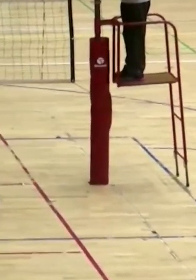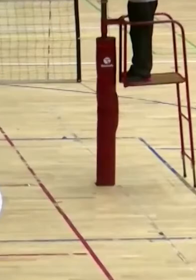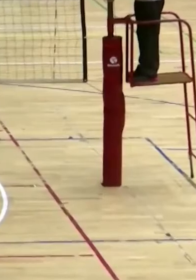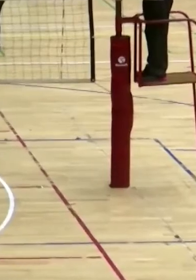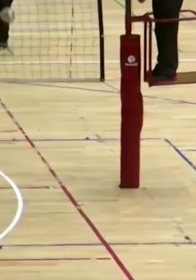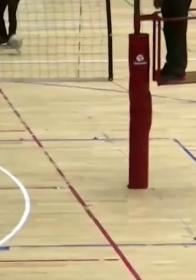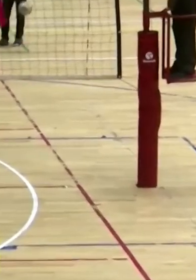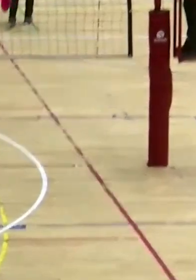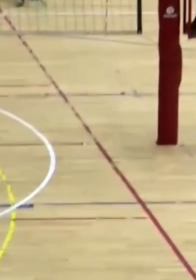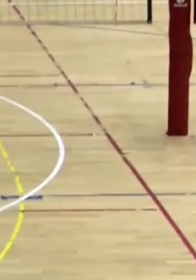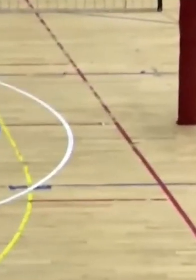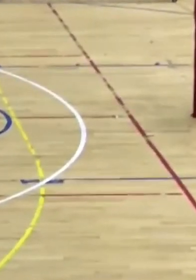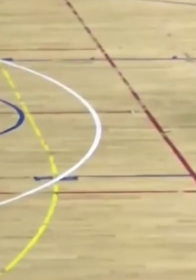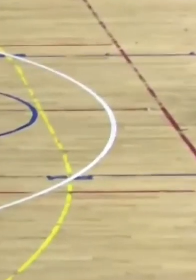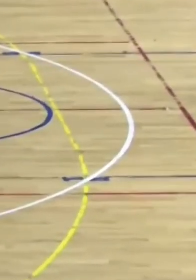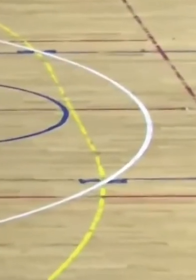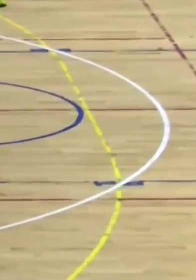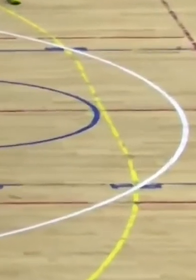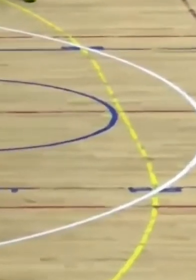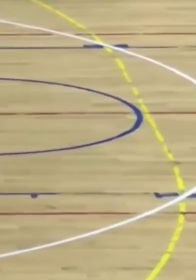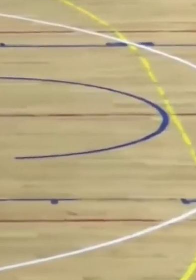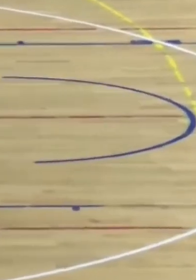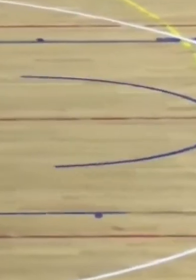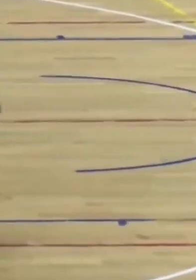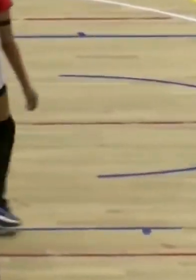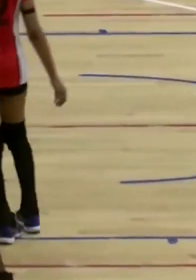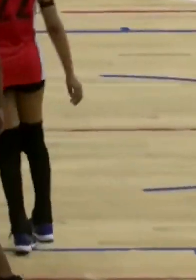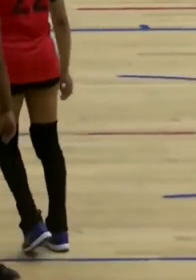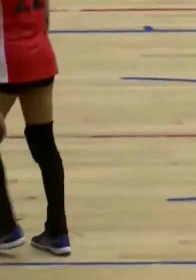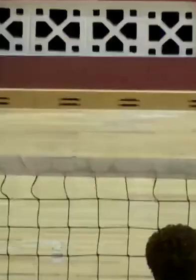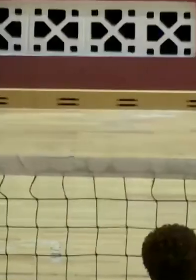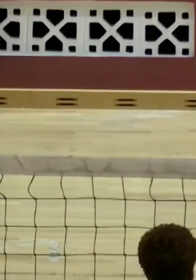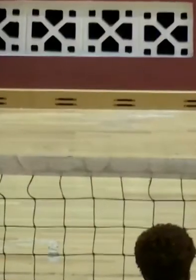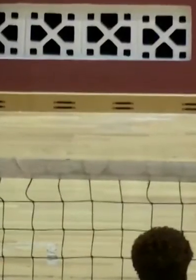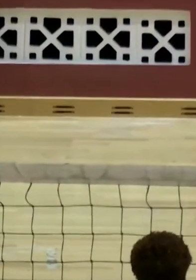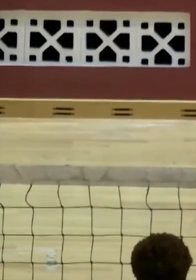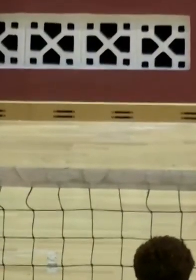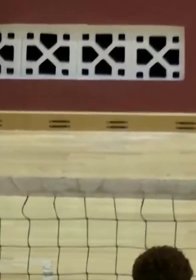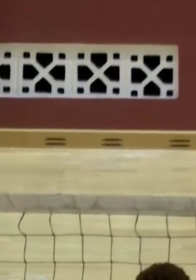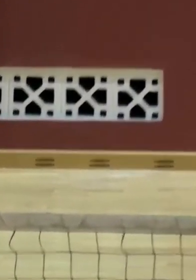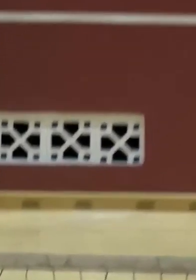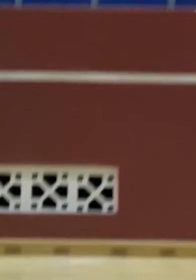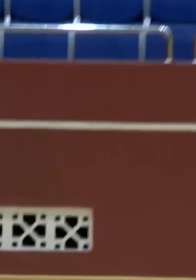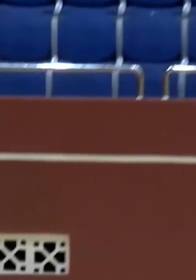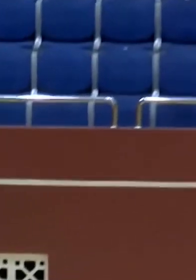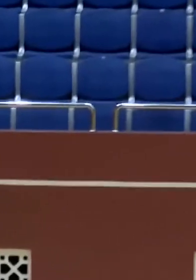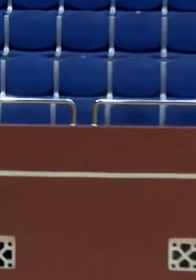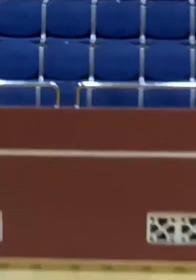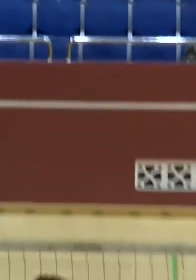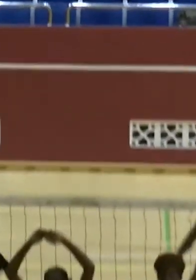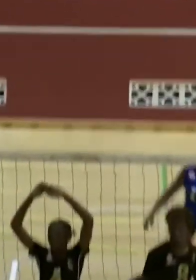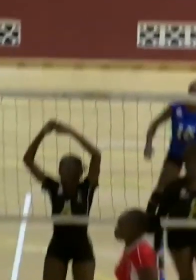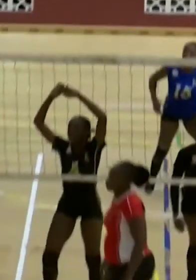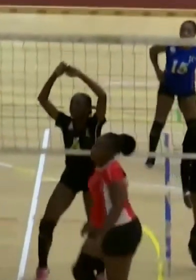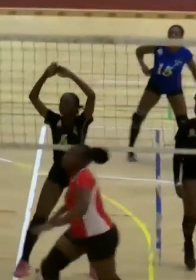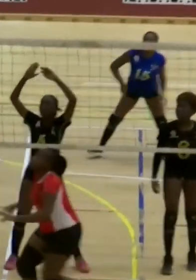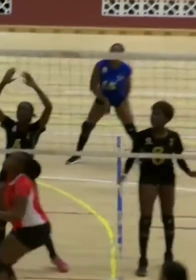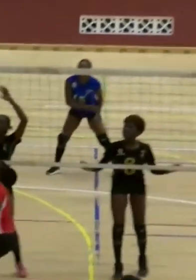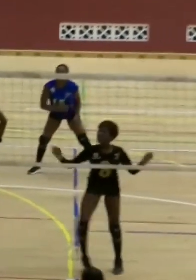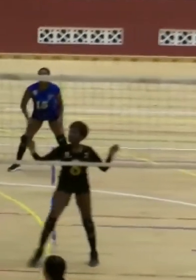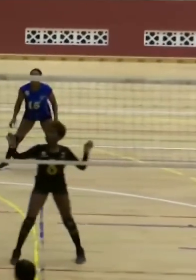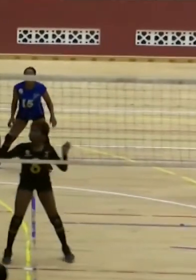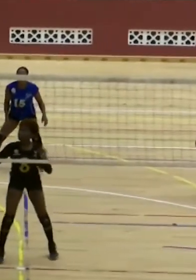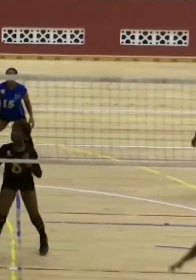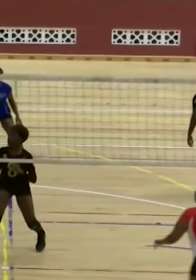Raquel Reisman Mendez proving difficult, 16-13 at this stage in the first set. The second time around, Warrens deal with